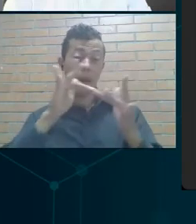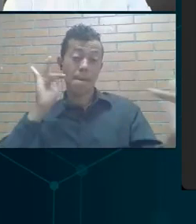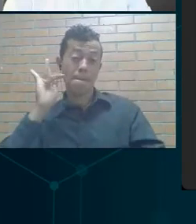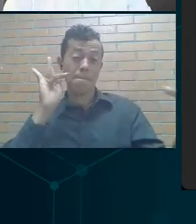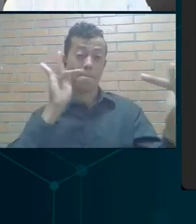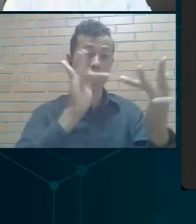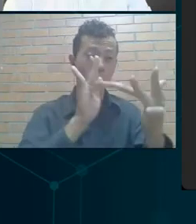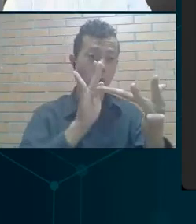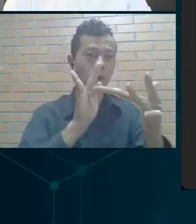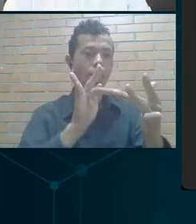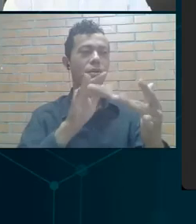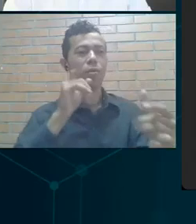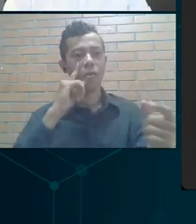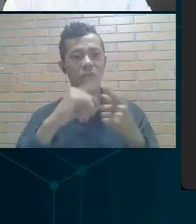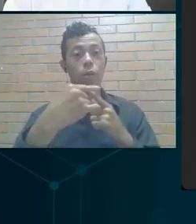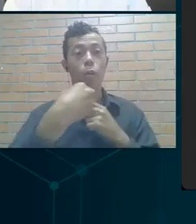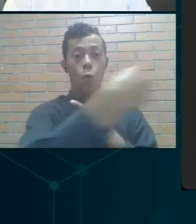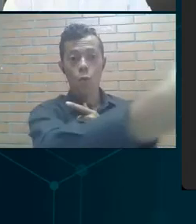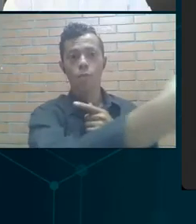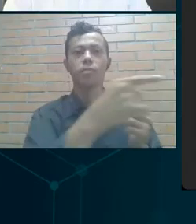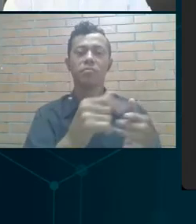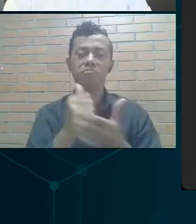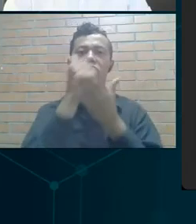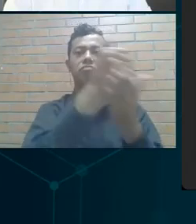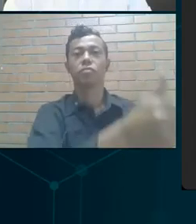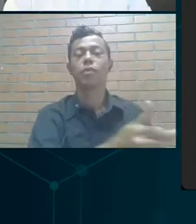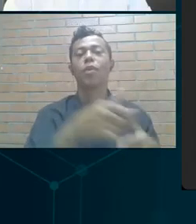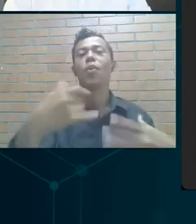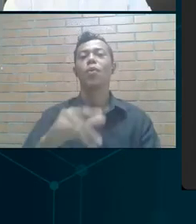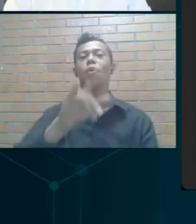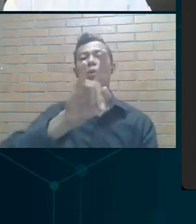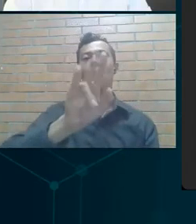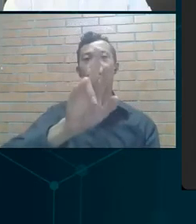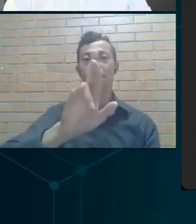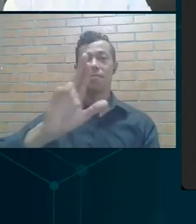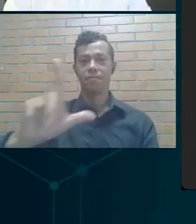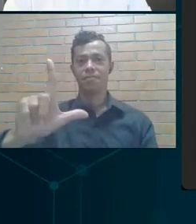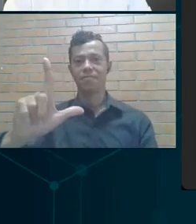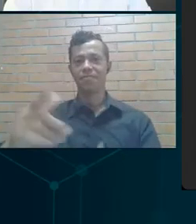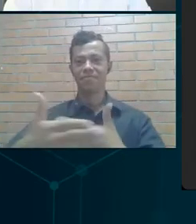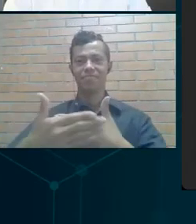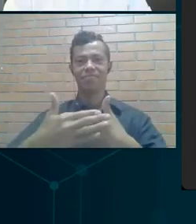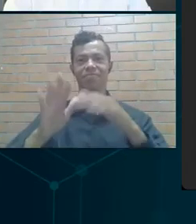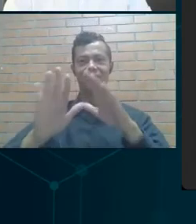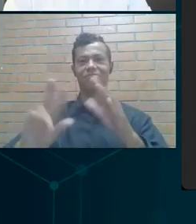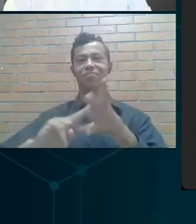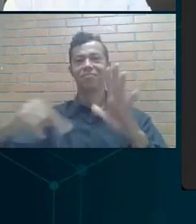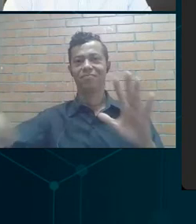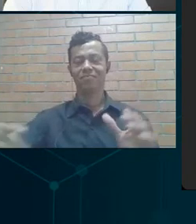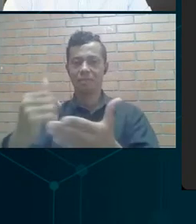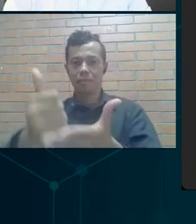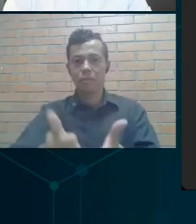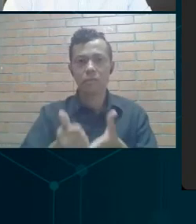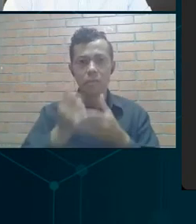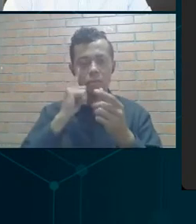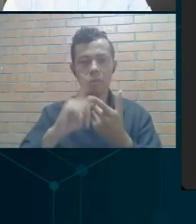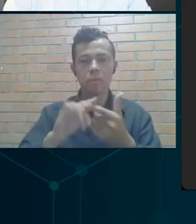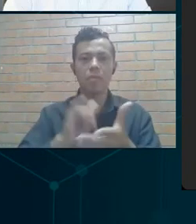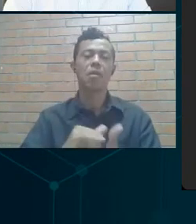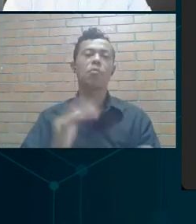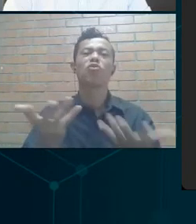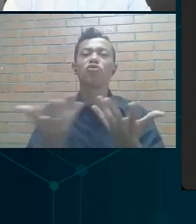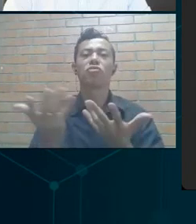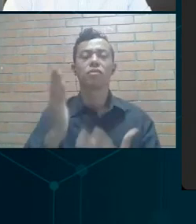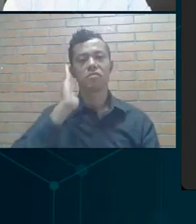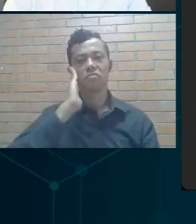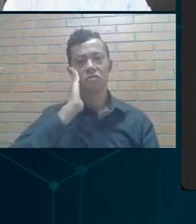that are kind of entered through, say, your smartphone. You go to your browser, enter a URL, it